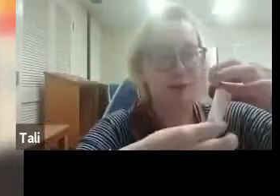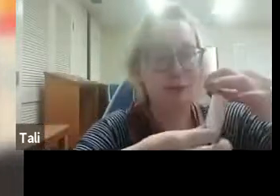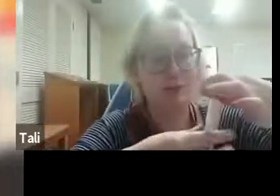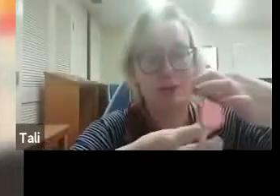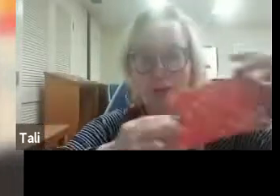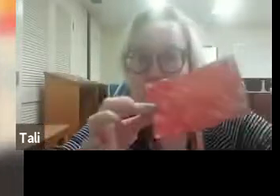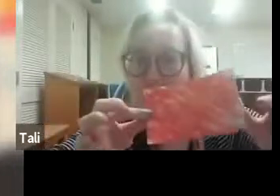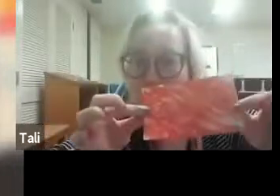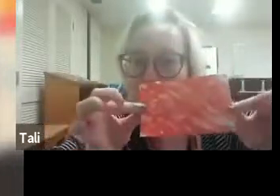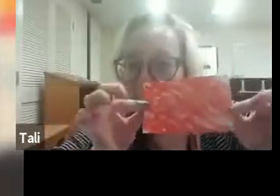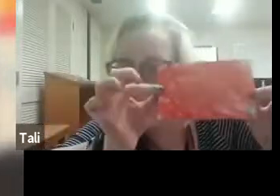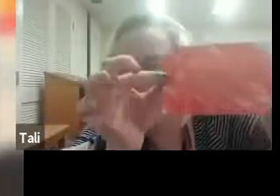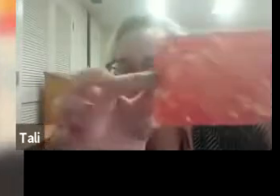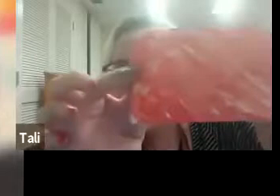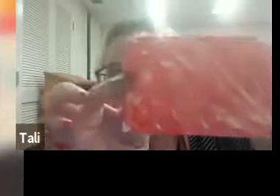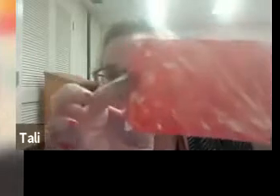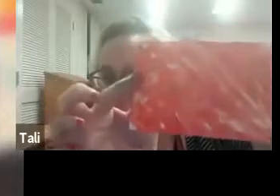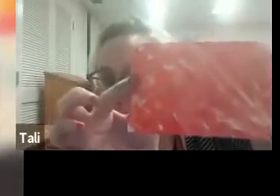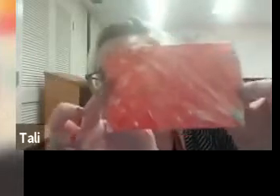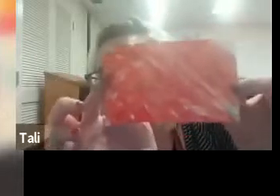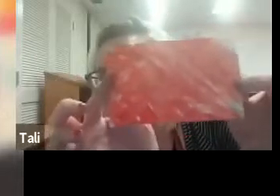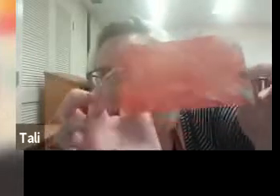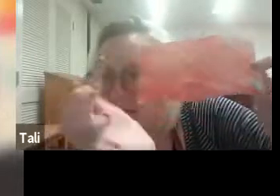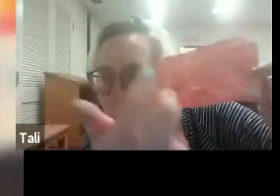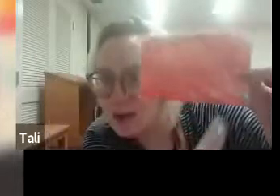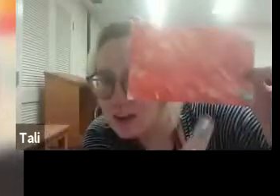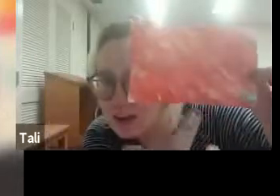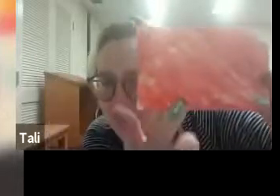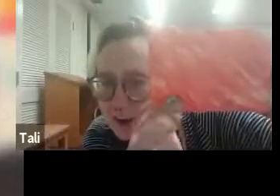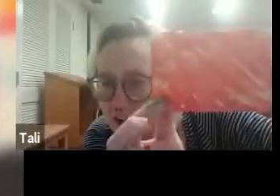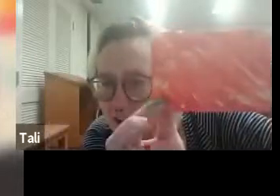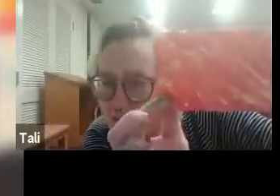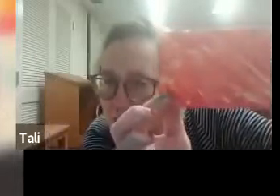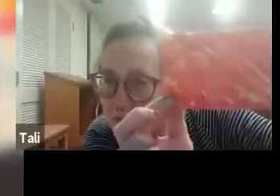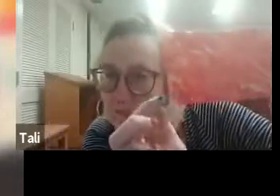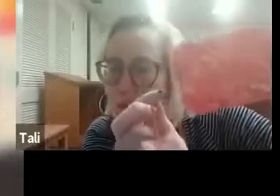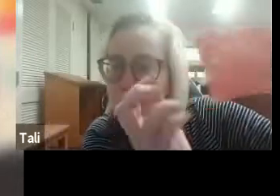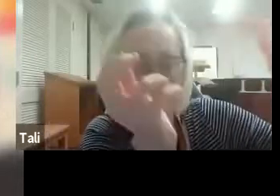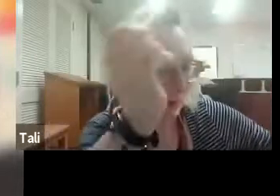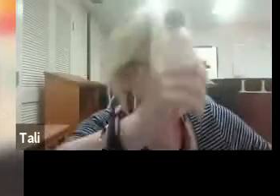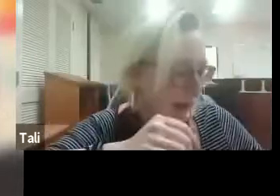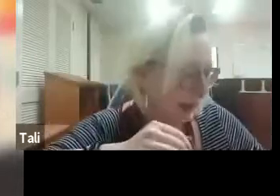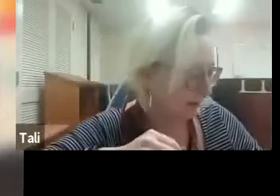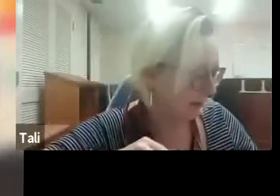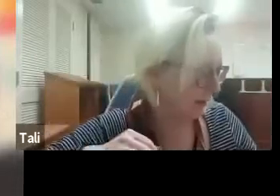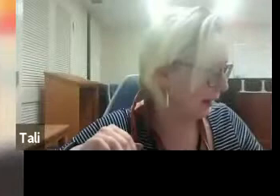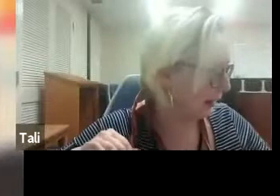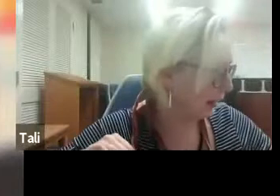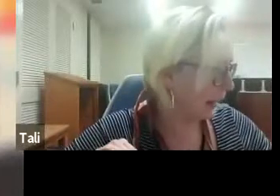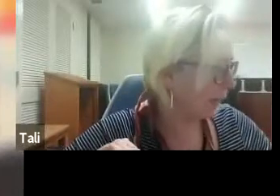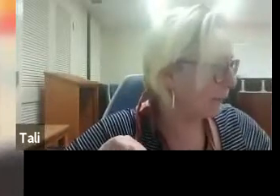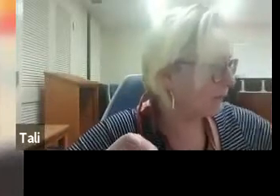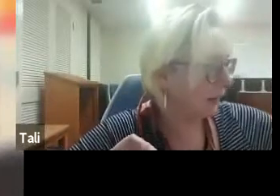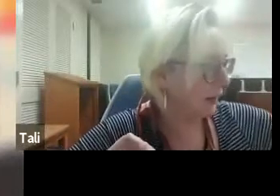So as you can see with mine, mine are kind of a little bit, they don't have a lot of texture in them, a lot of that marbling. I feel like